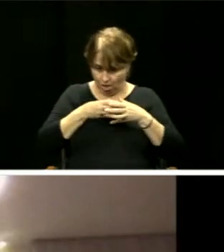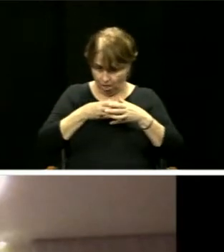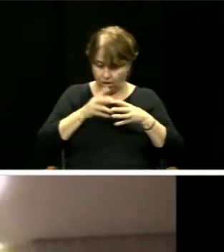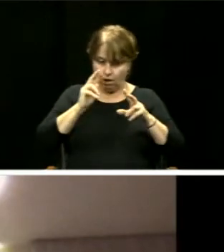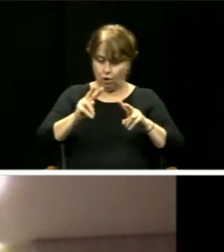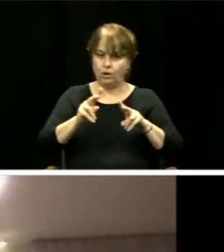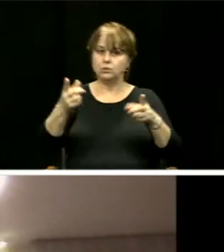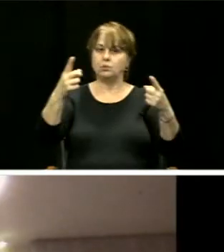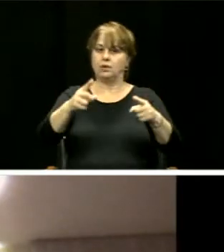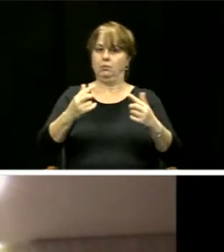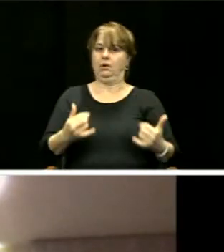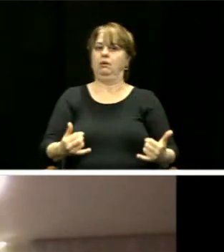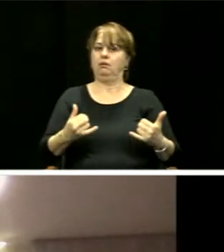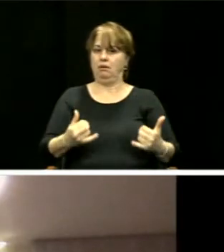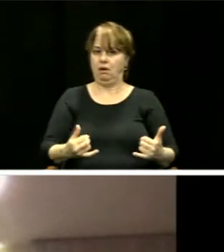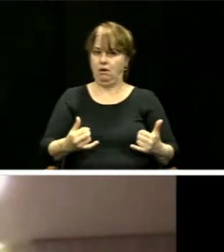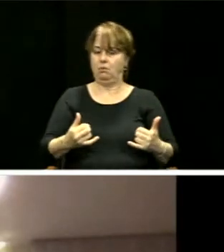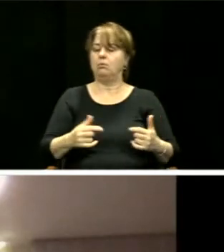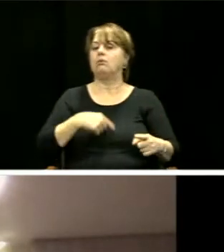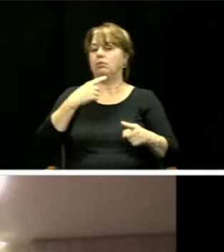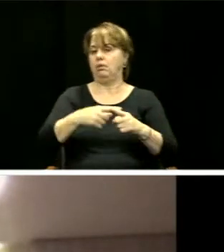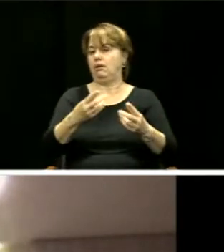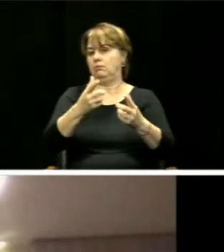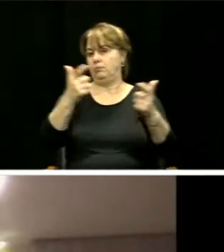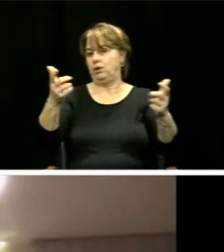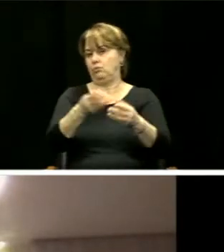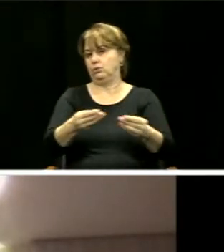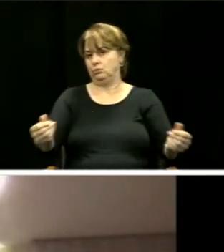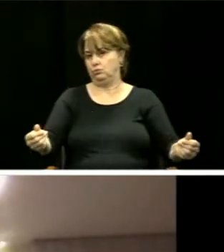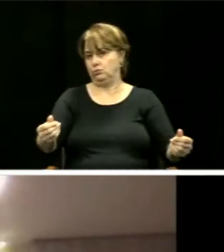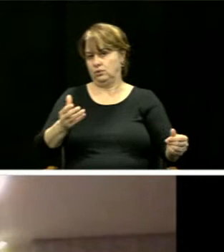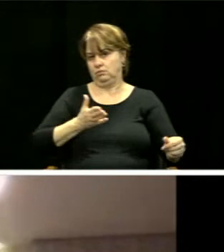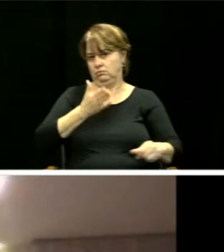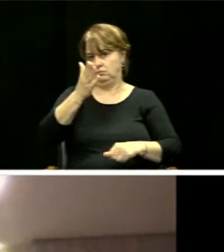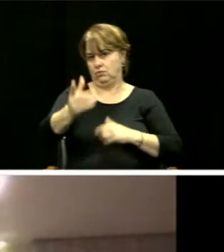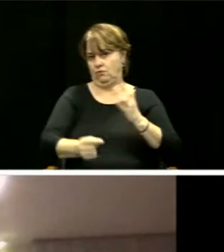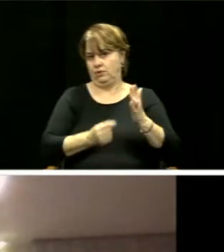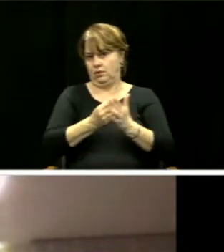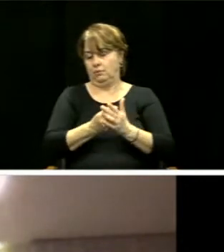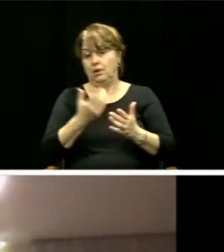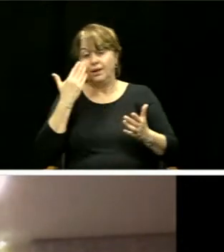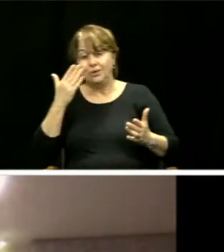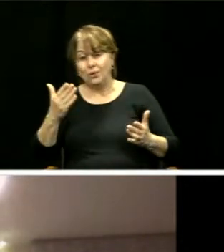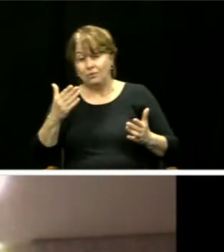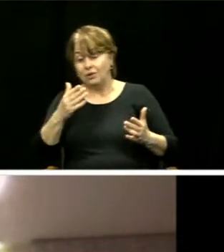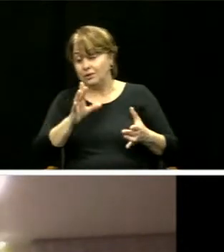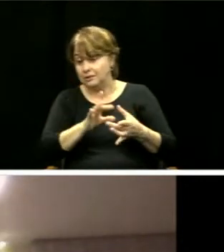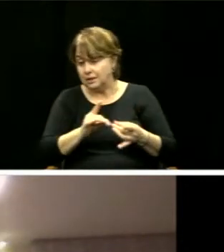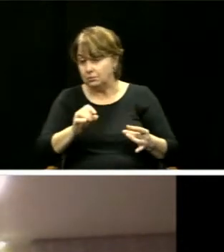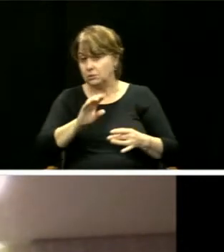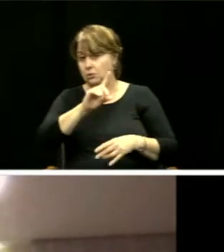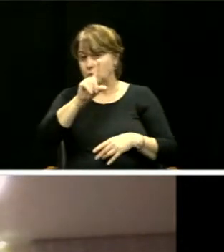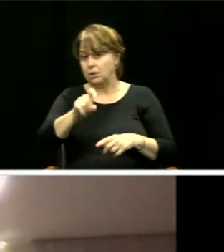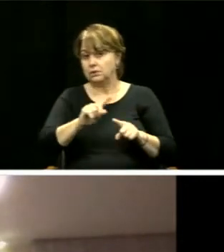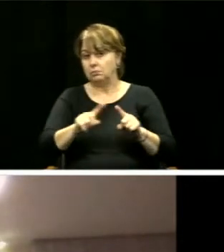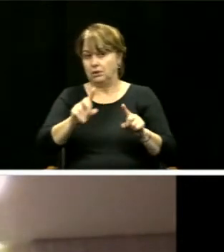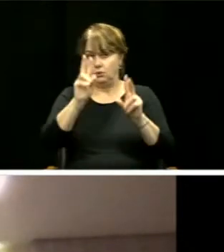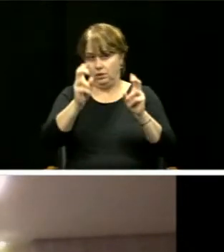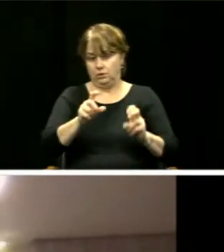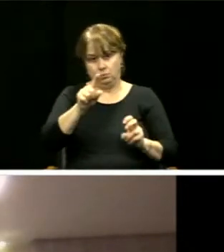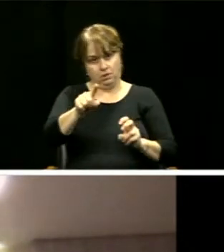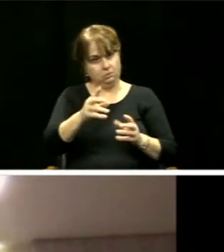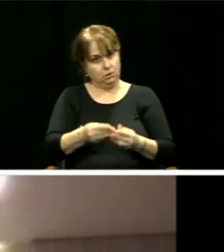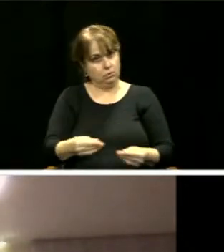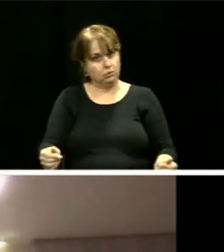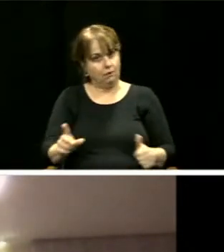larger resolution over time. So I don't know if those are questions or statements, but there are certainly issues that I think need to be